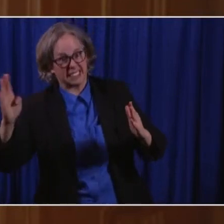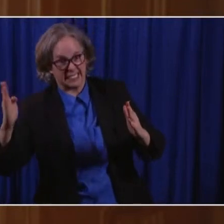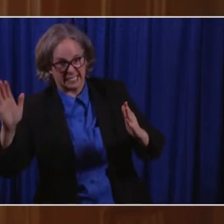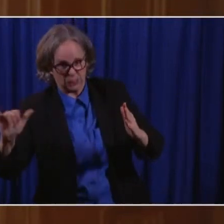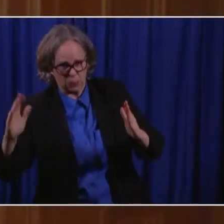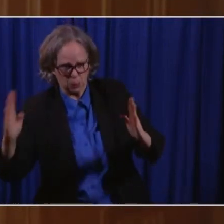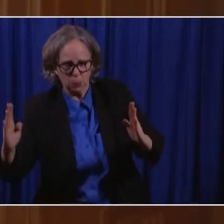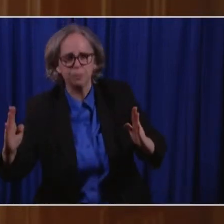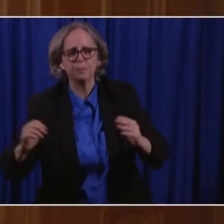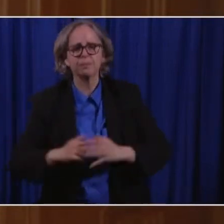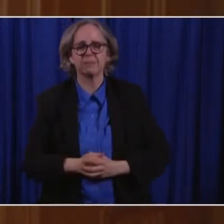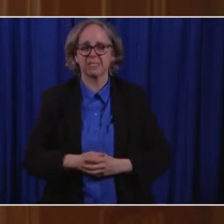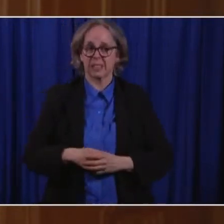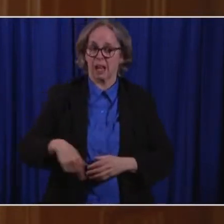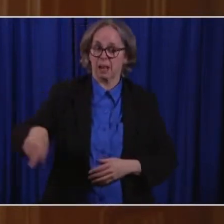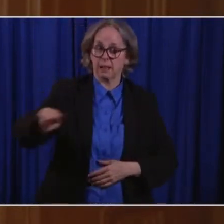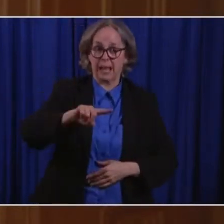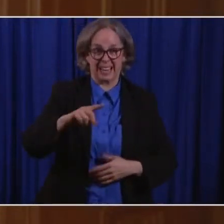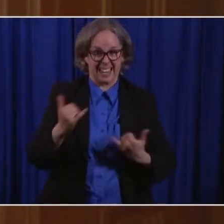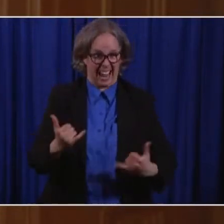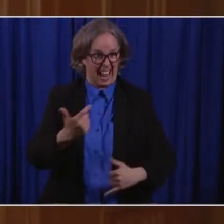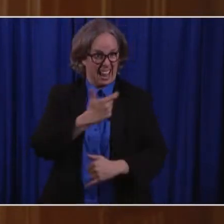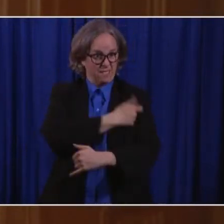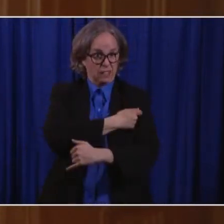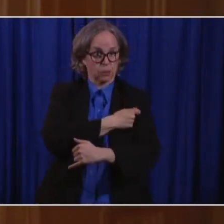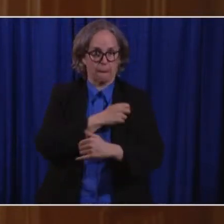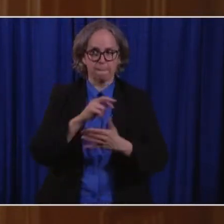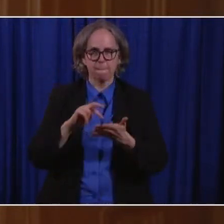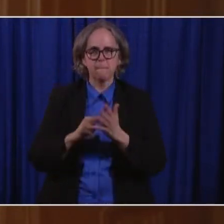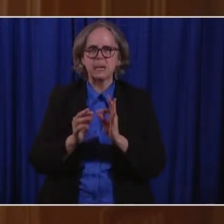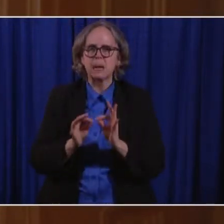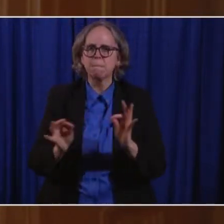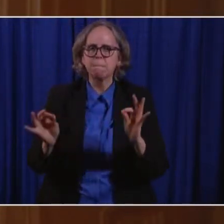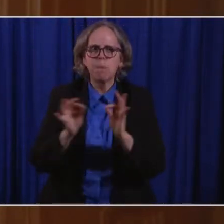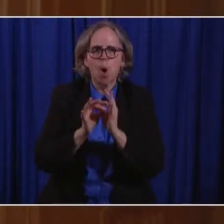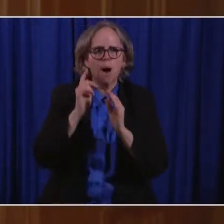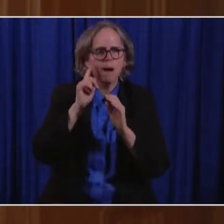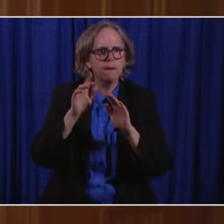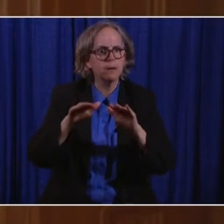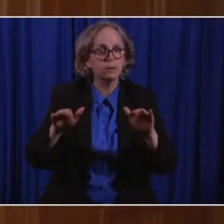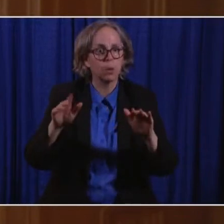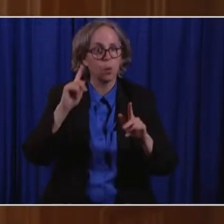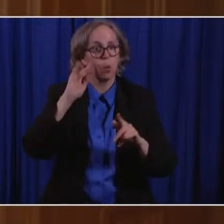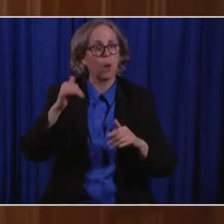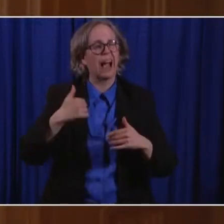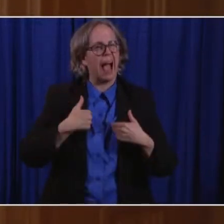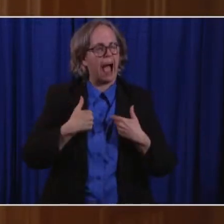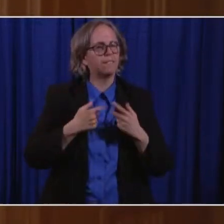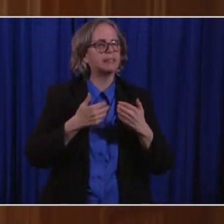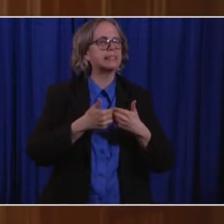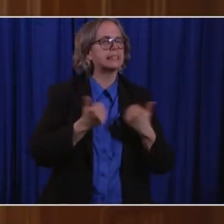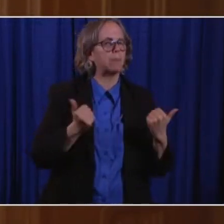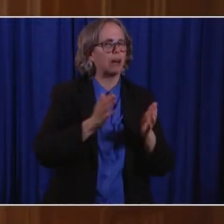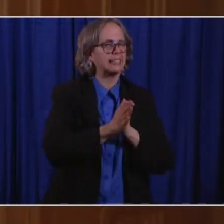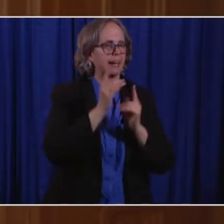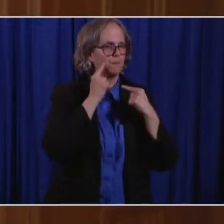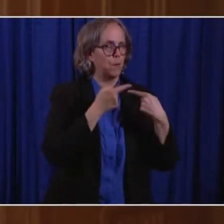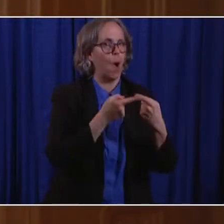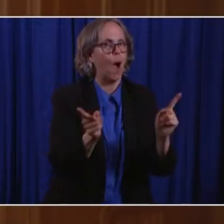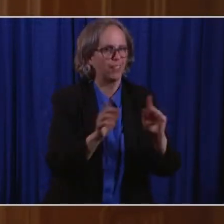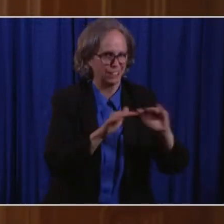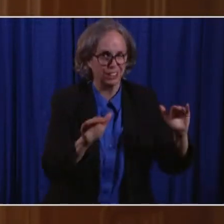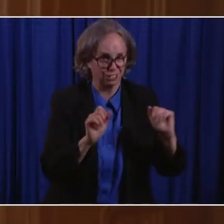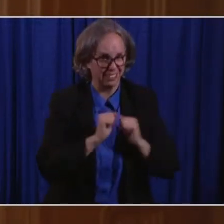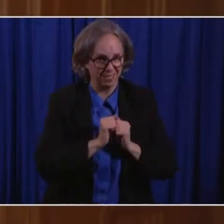important that we will have a separate incentive for them. 2 weeks from tonight,